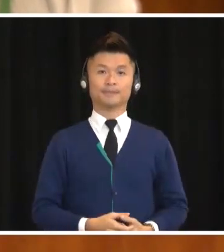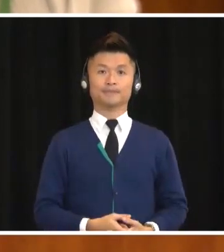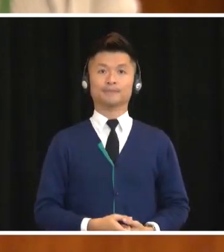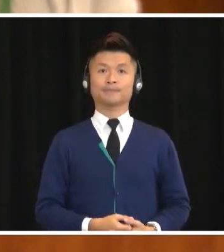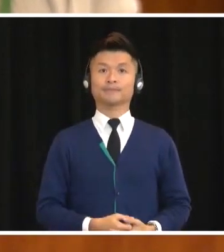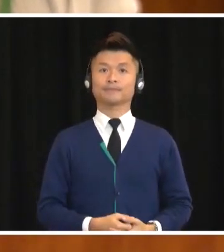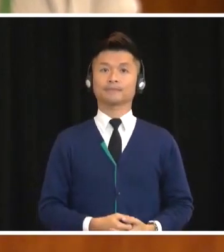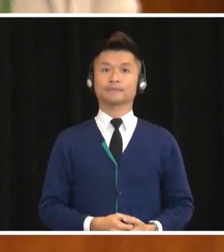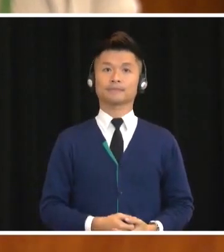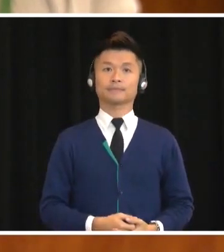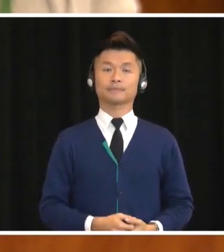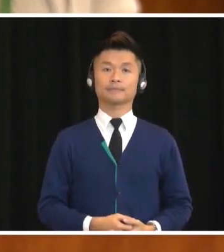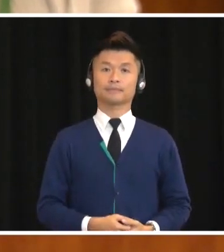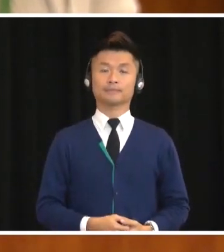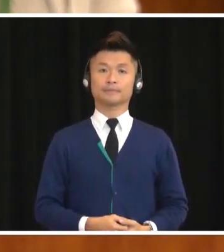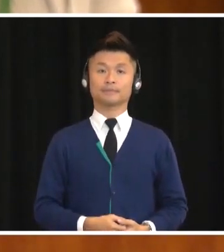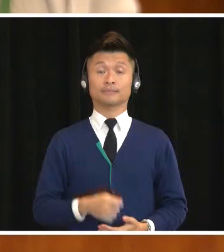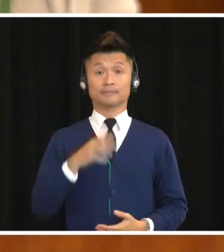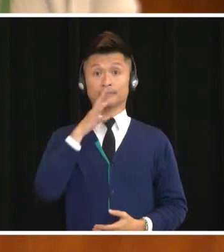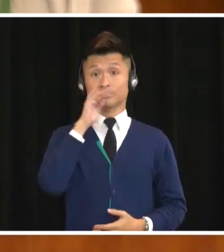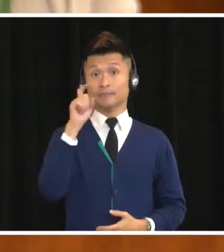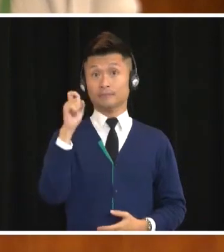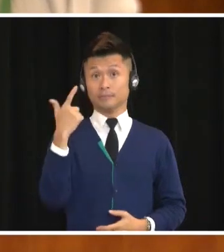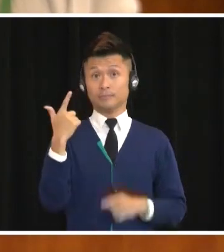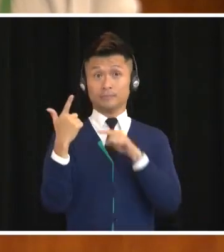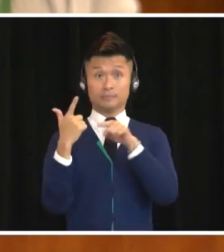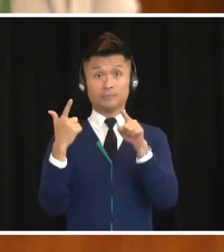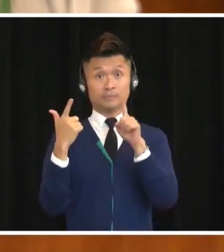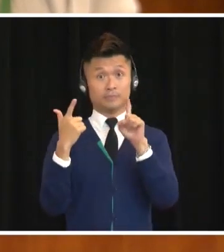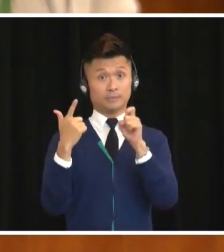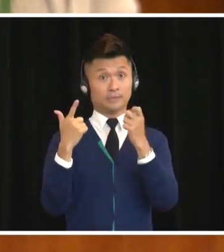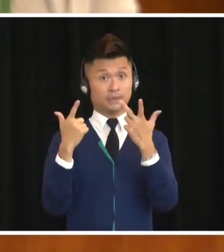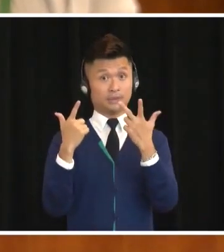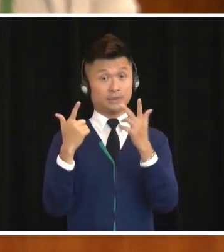is transferring instead of diversion.